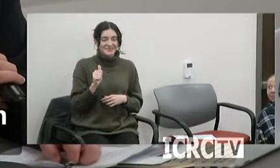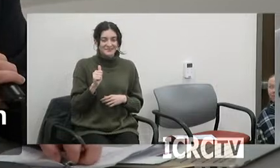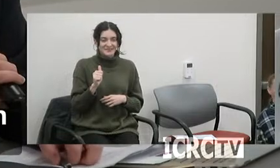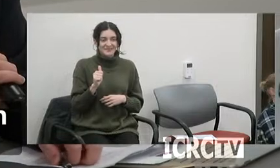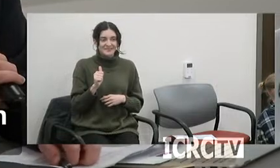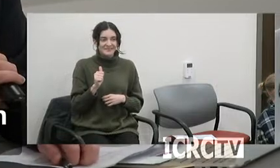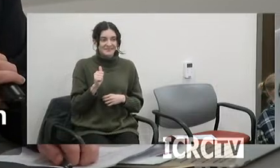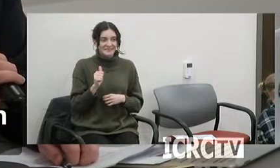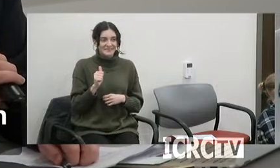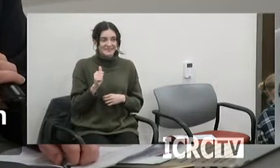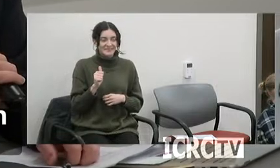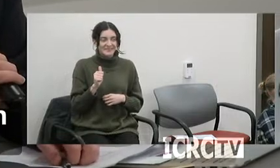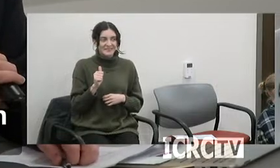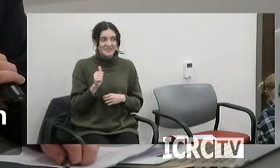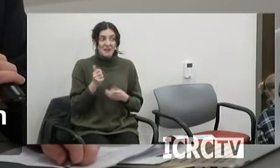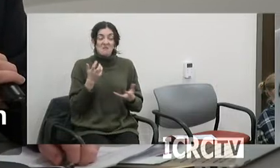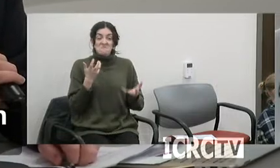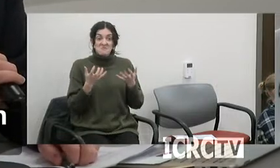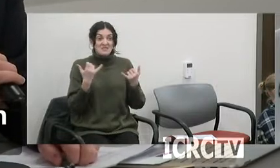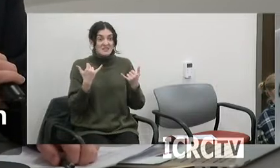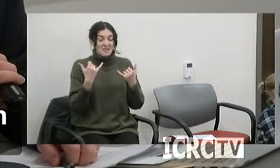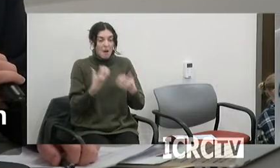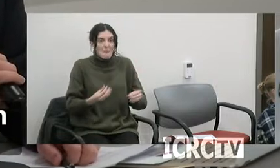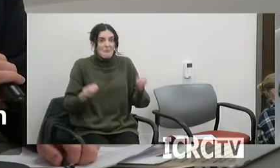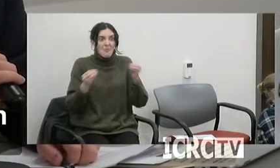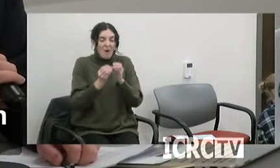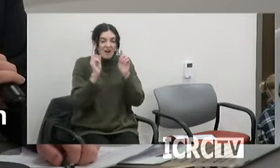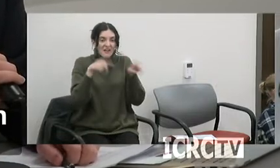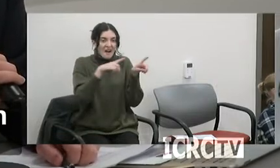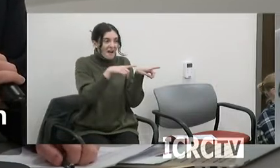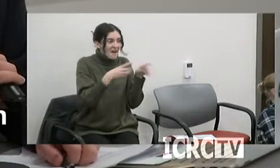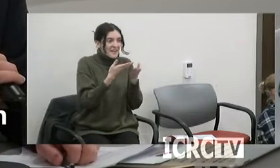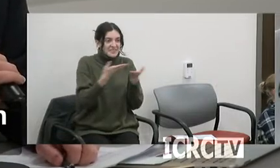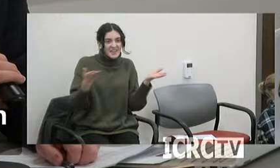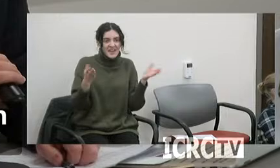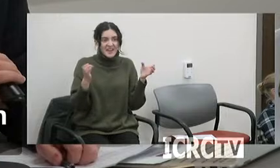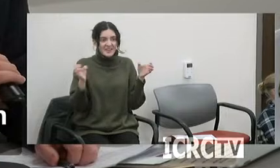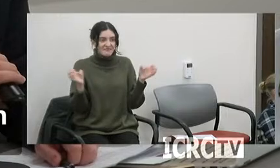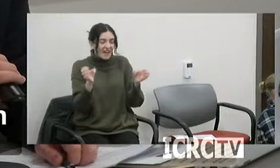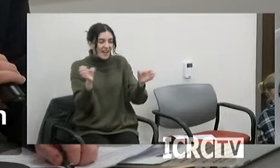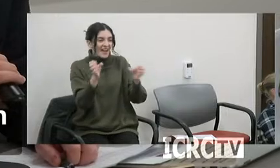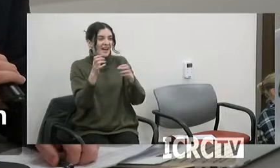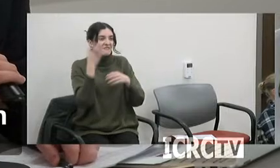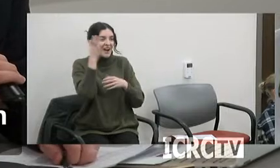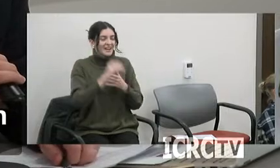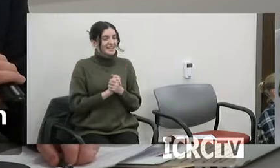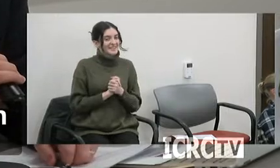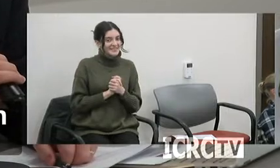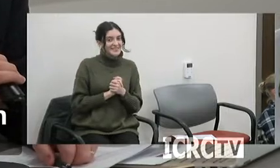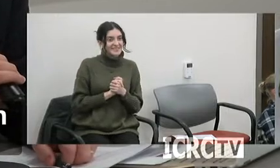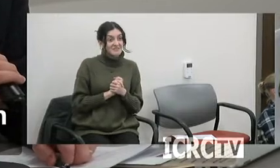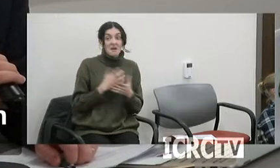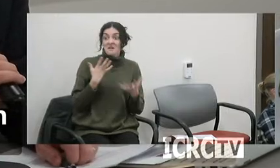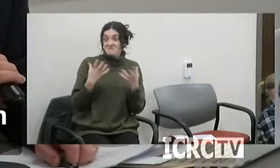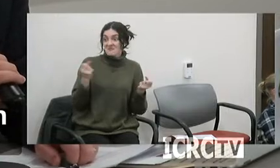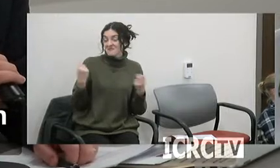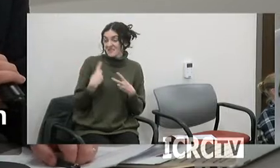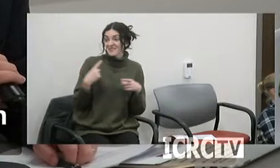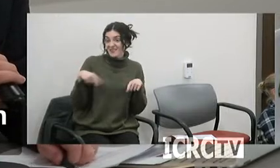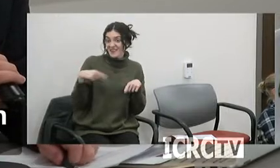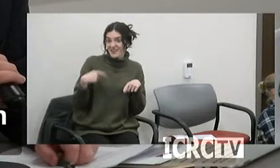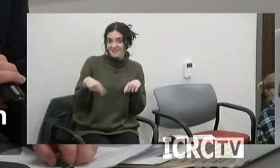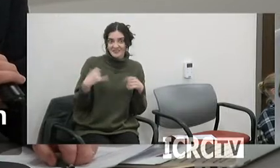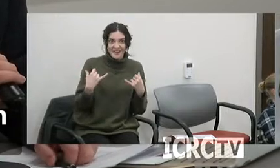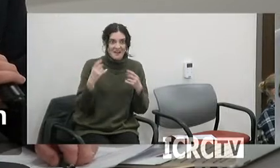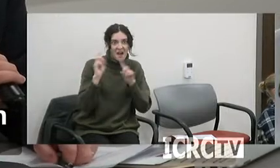You'll probably see me more at events now than less, and that could be scary for some of the people out there, because